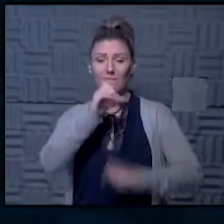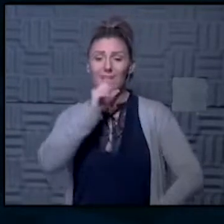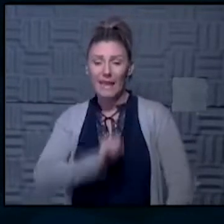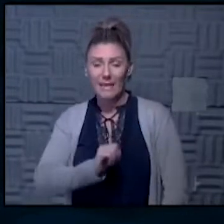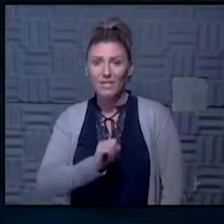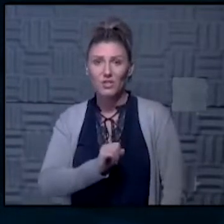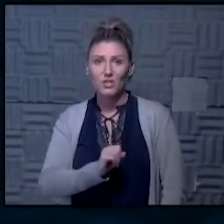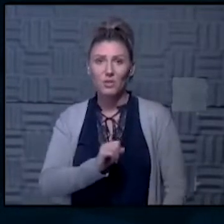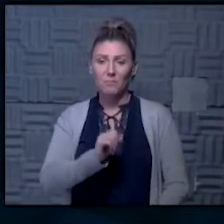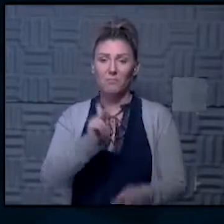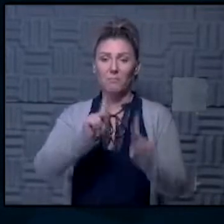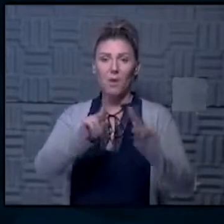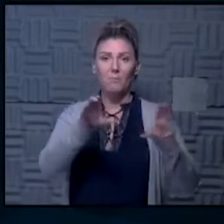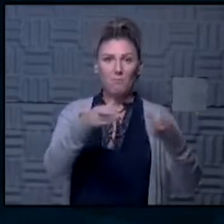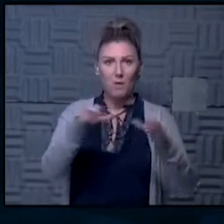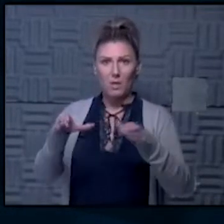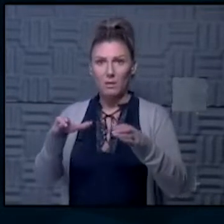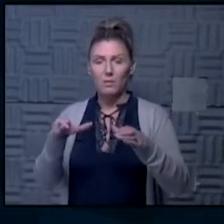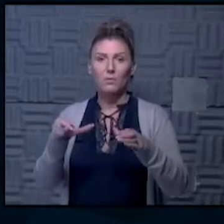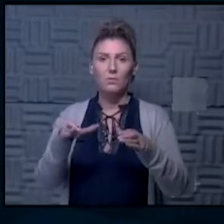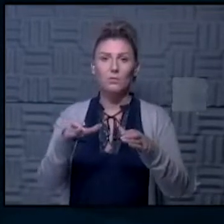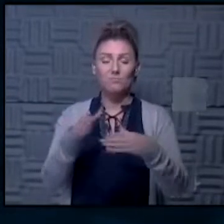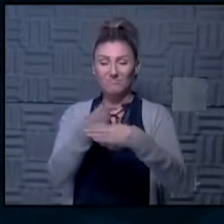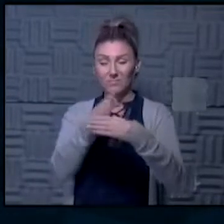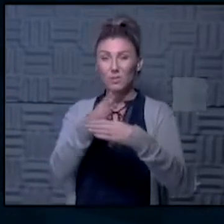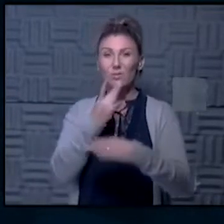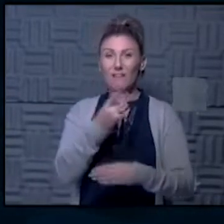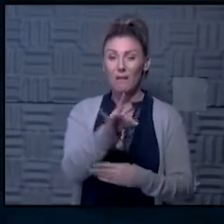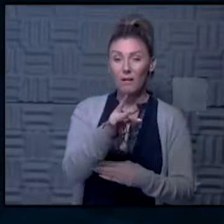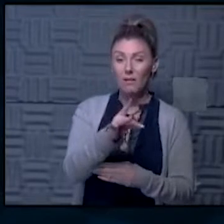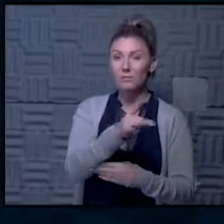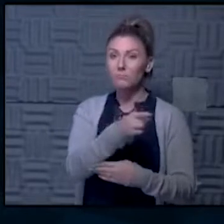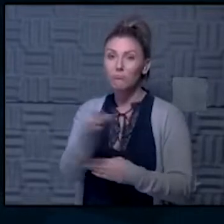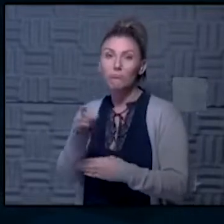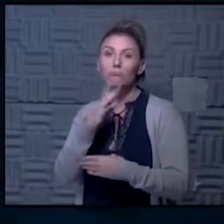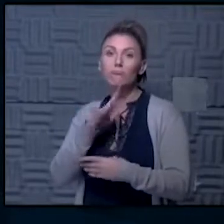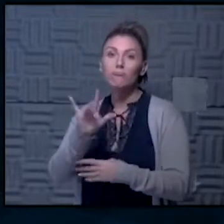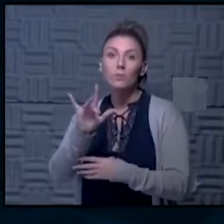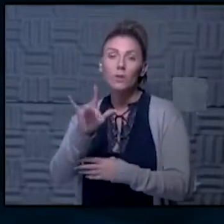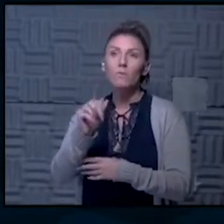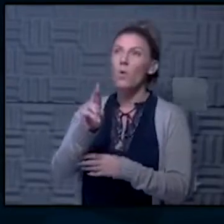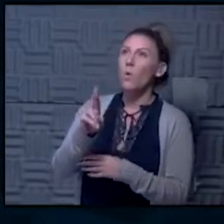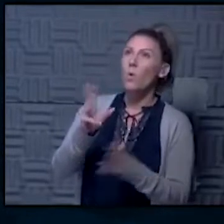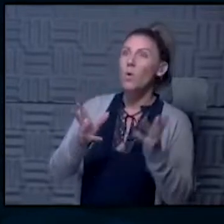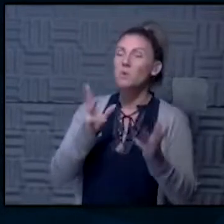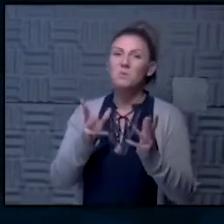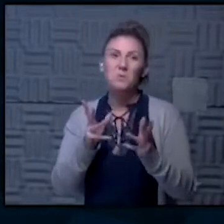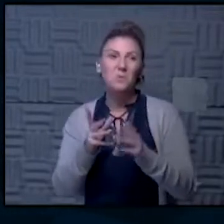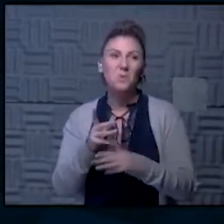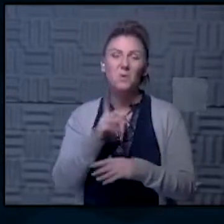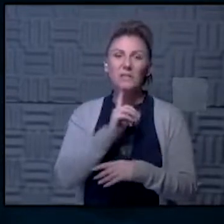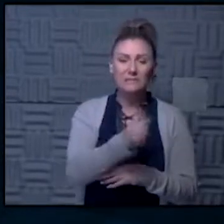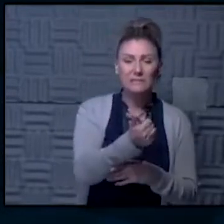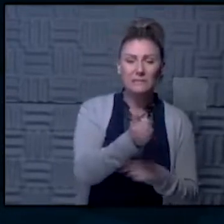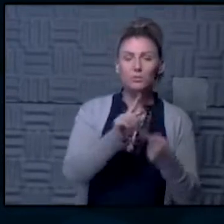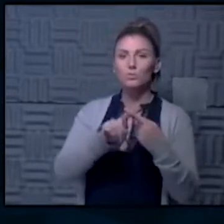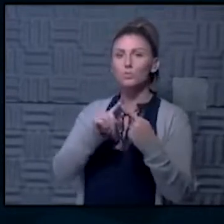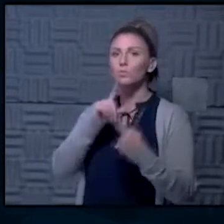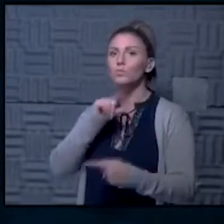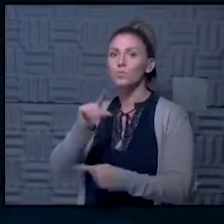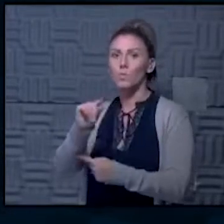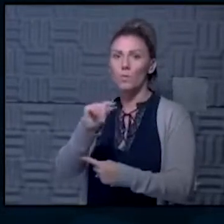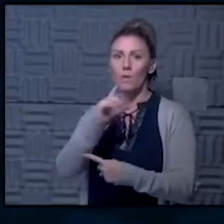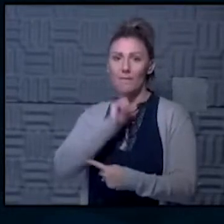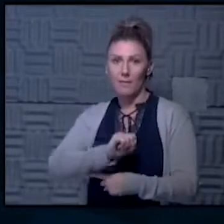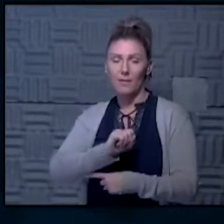age population in the 18 to 25 or 10 to 20 age groups.